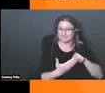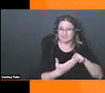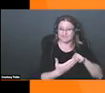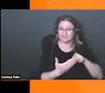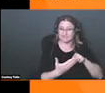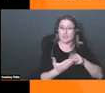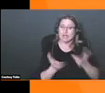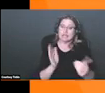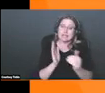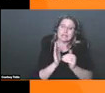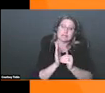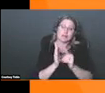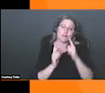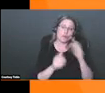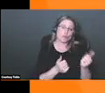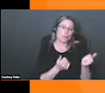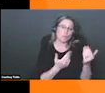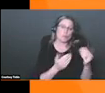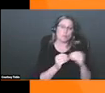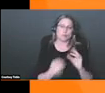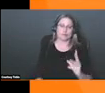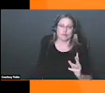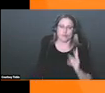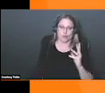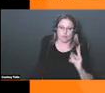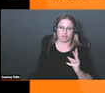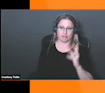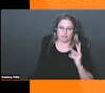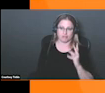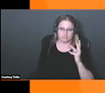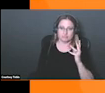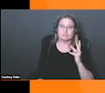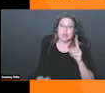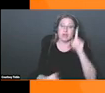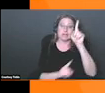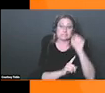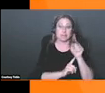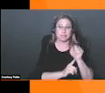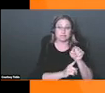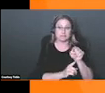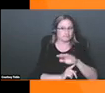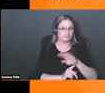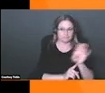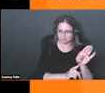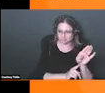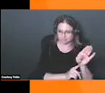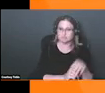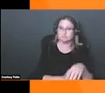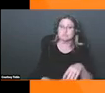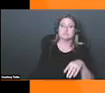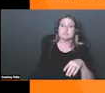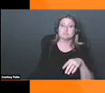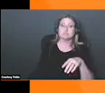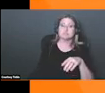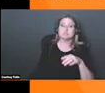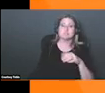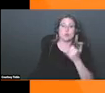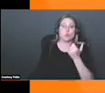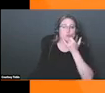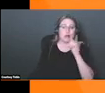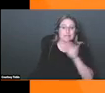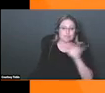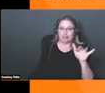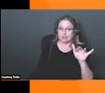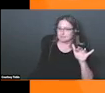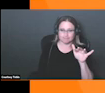formal process and request. So I just say keep them out. Obviously no typos. Correct spelling of names